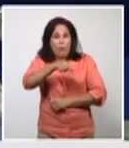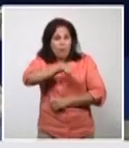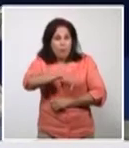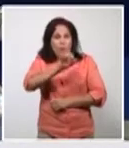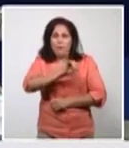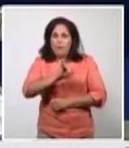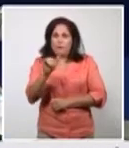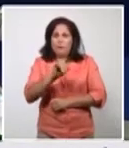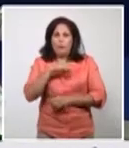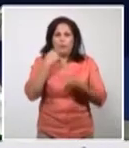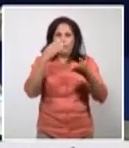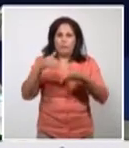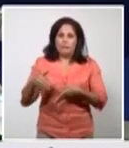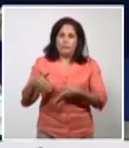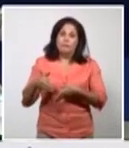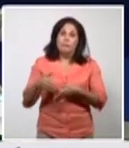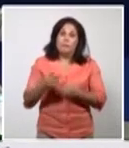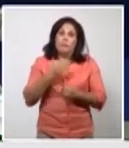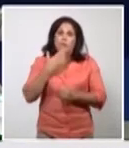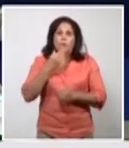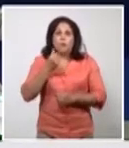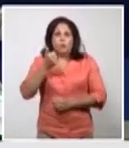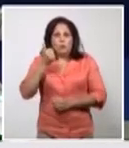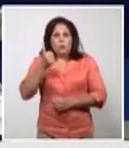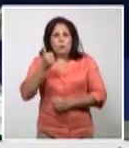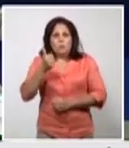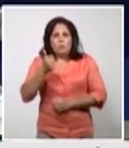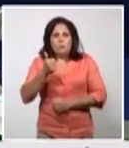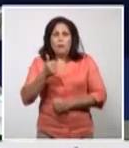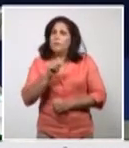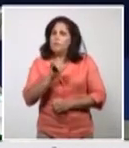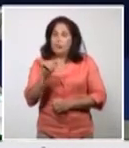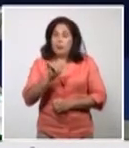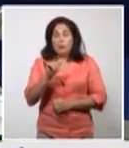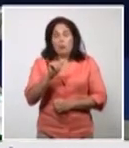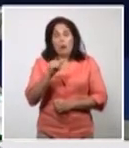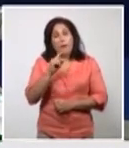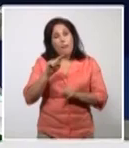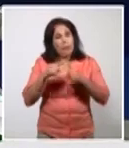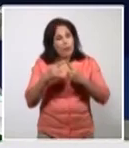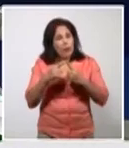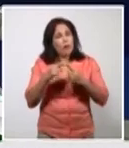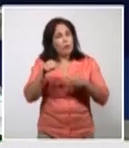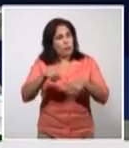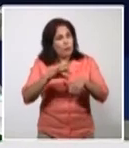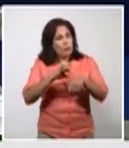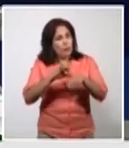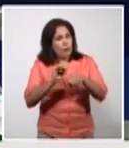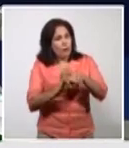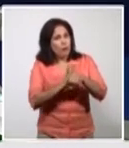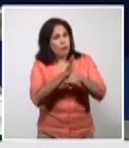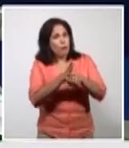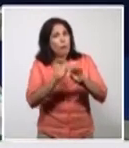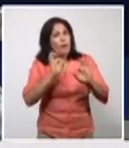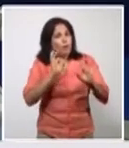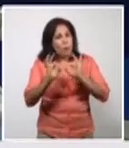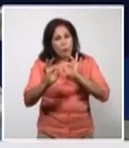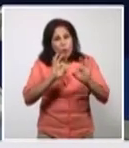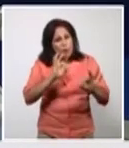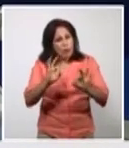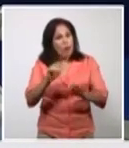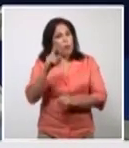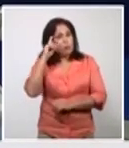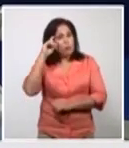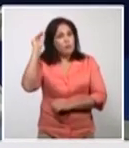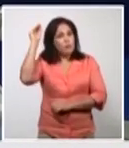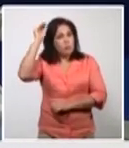looking forward to the possibility of continuing this trend, notwithstanding the fact that this is a